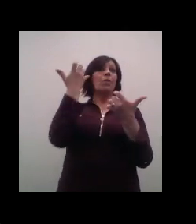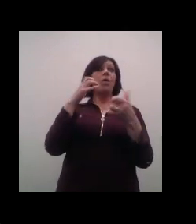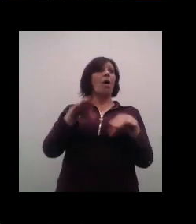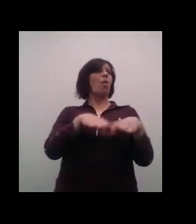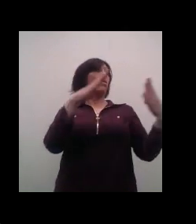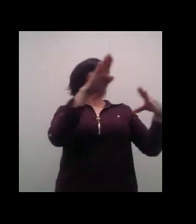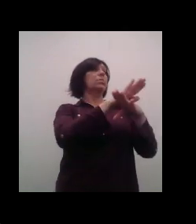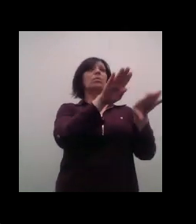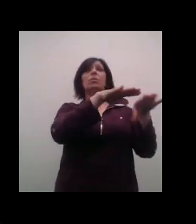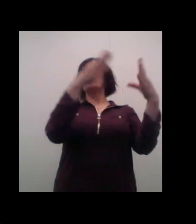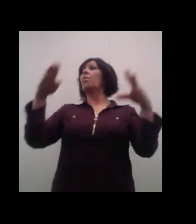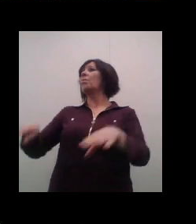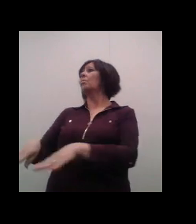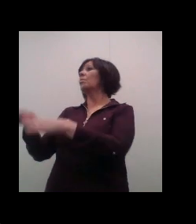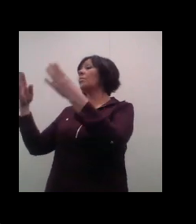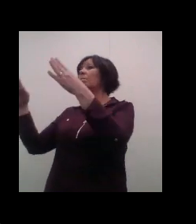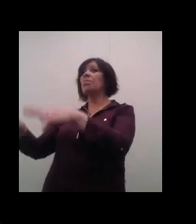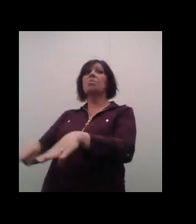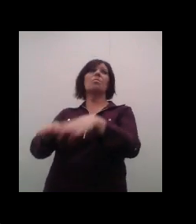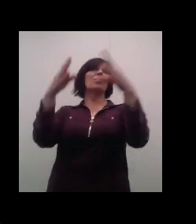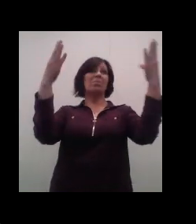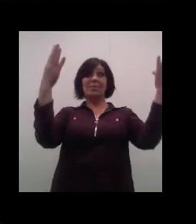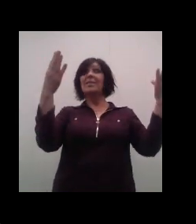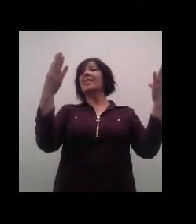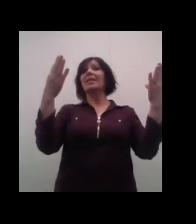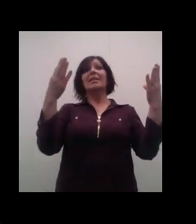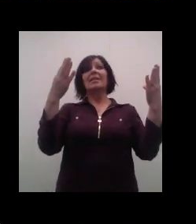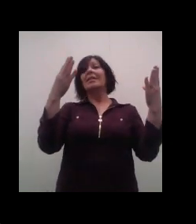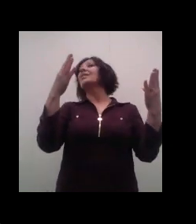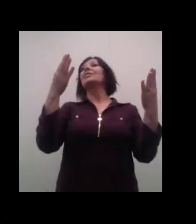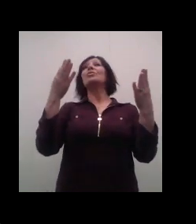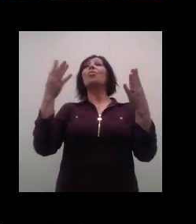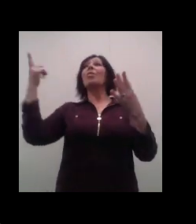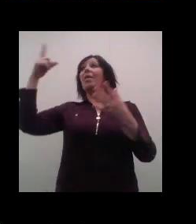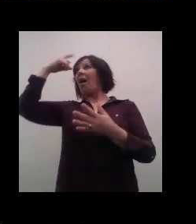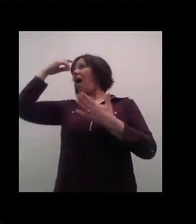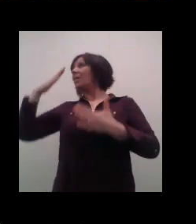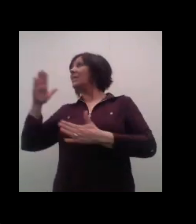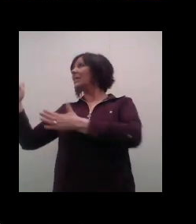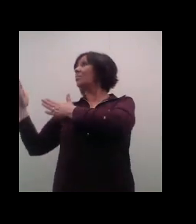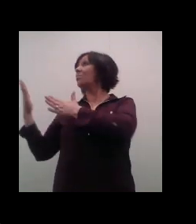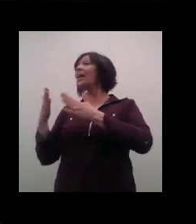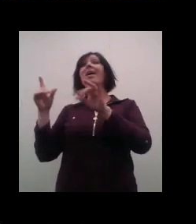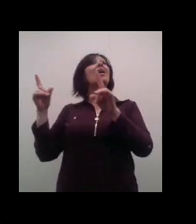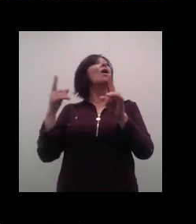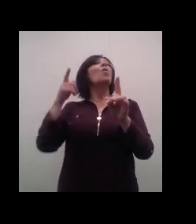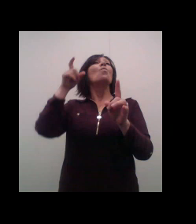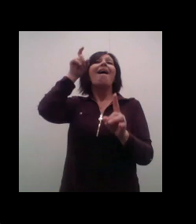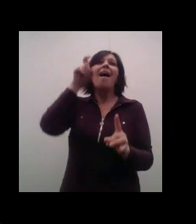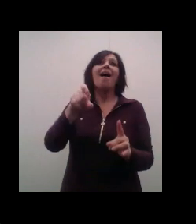reopen, if we're working through the governor's plan, we really need to get